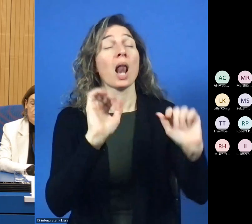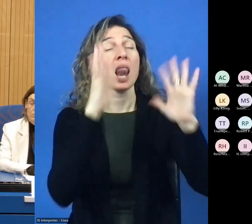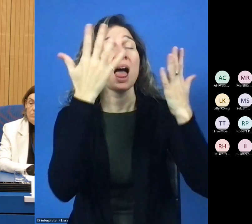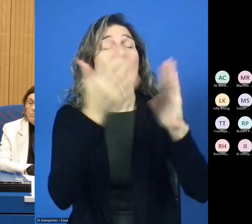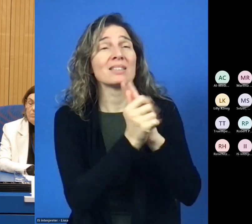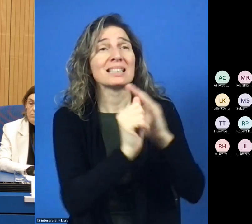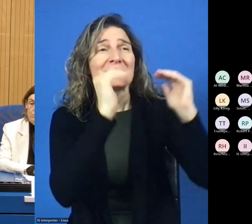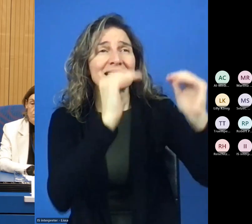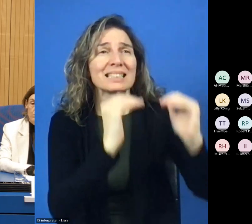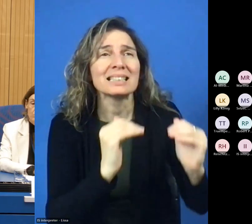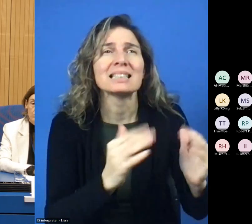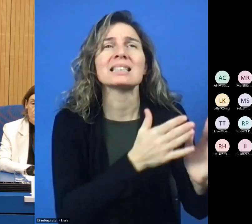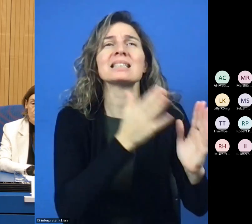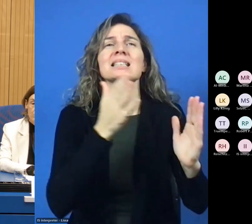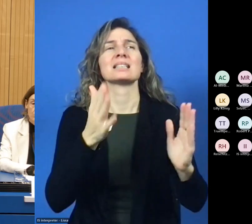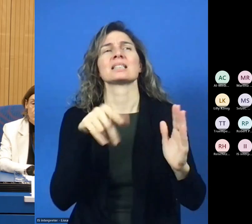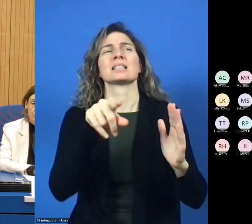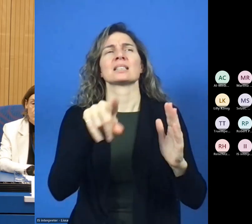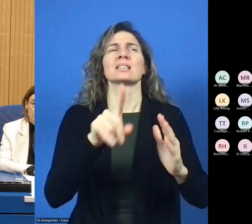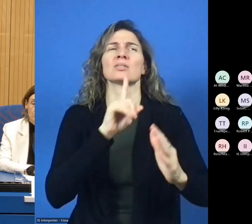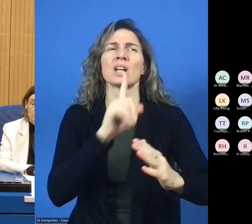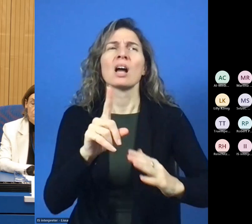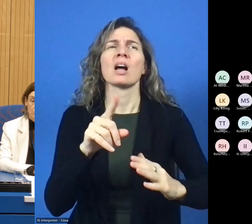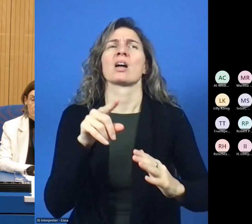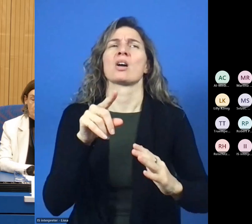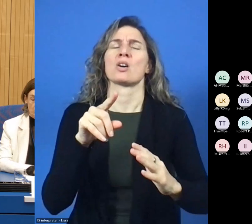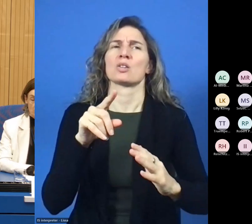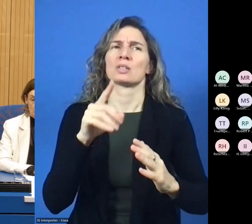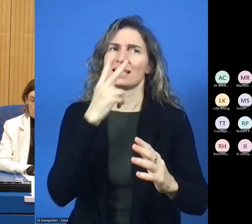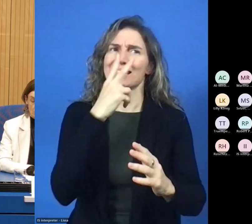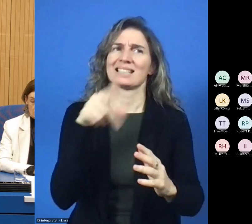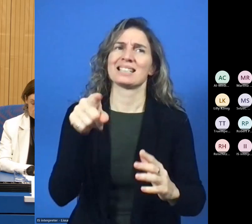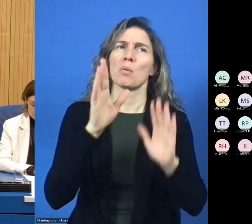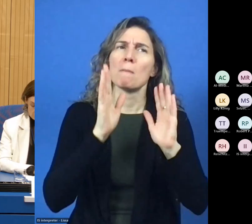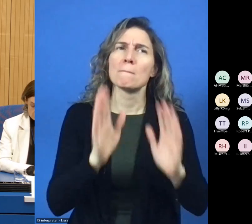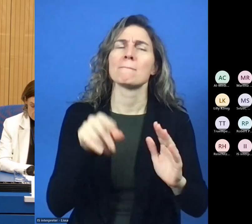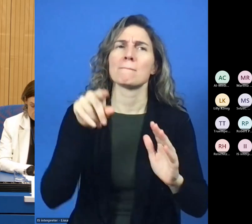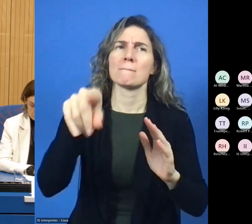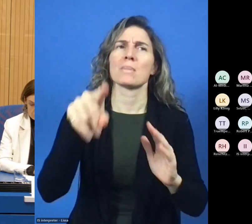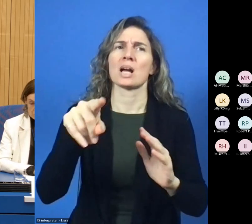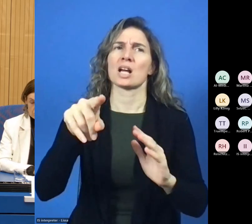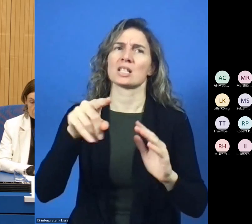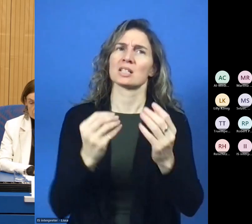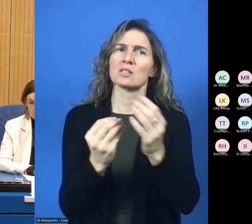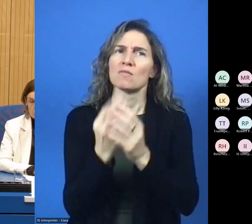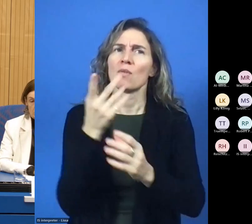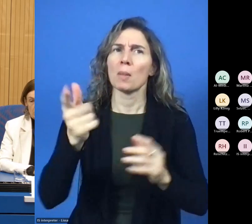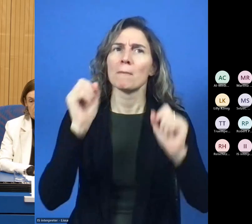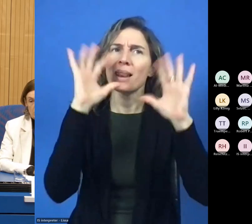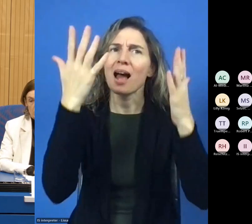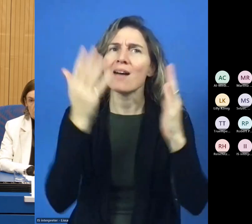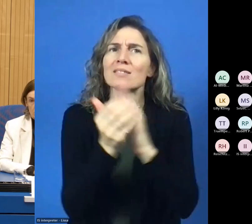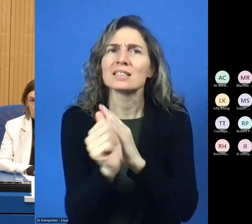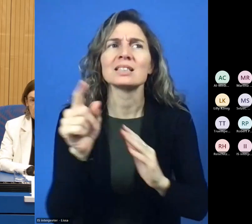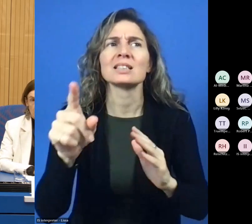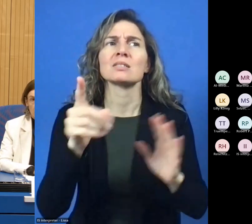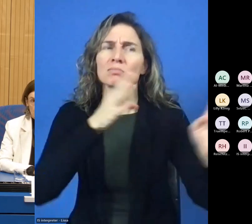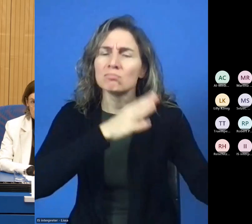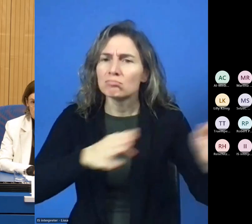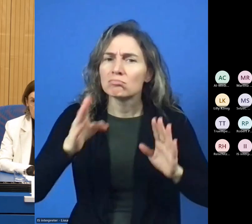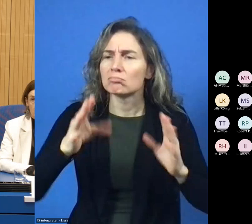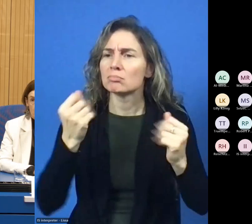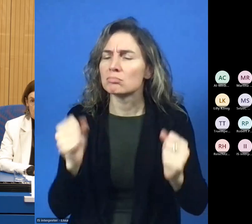preparing for a diverse society, and promoting equity and social justice, inclusive education lays the foundation